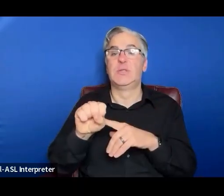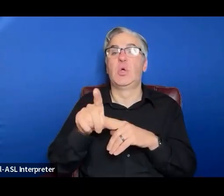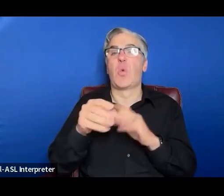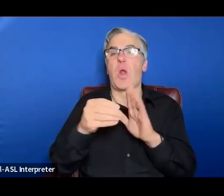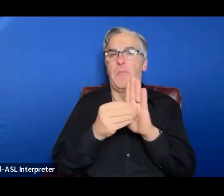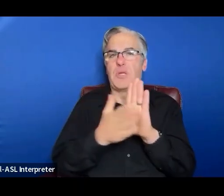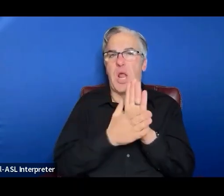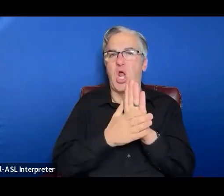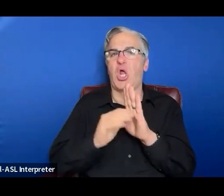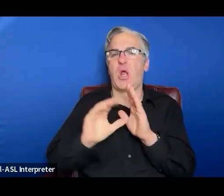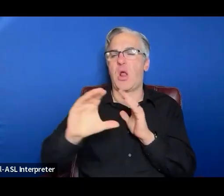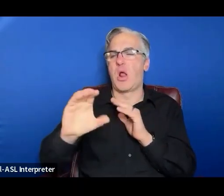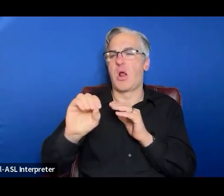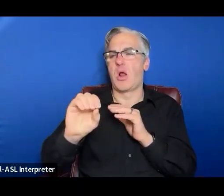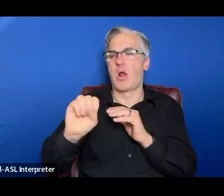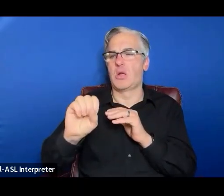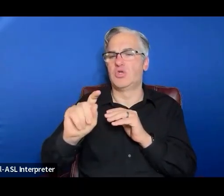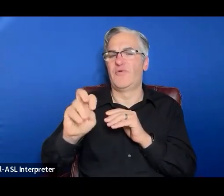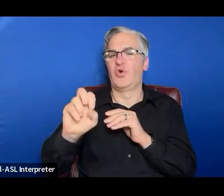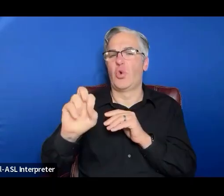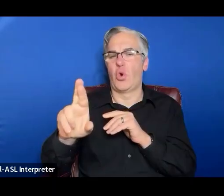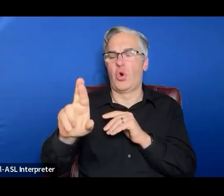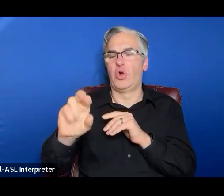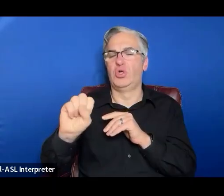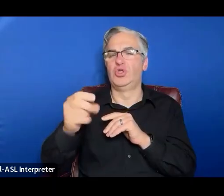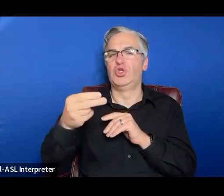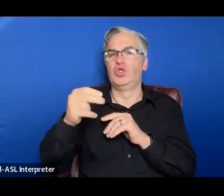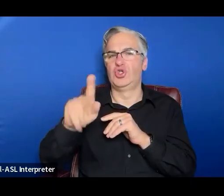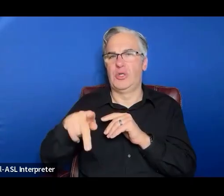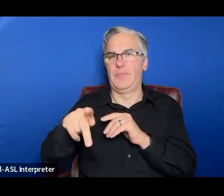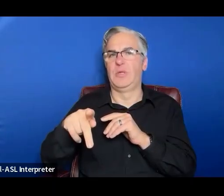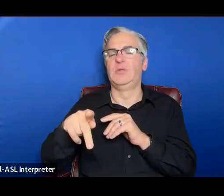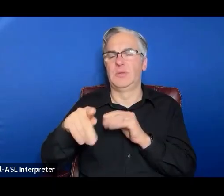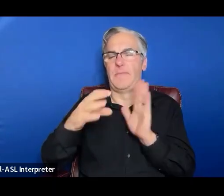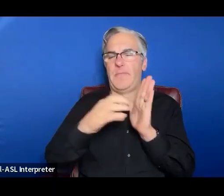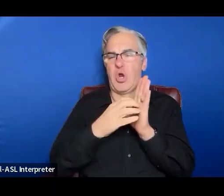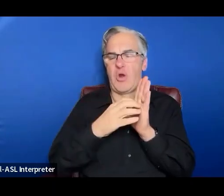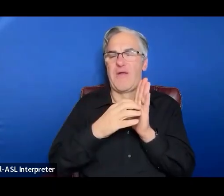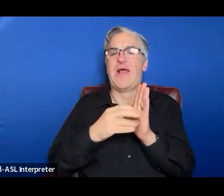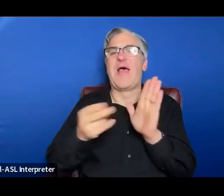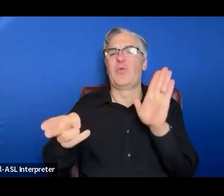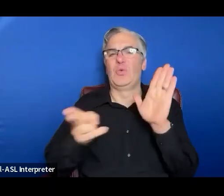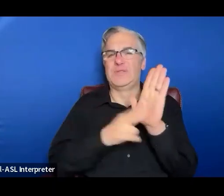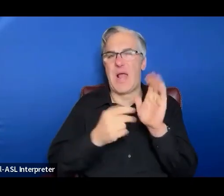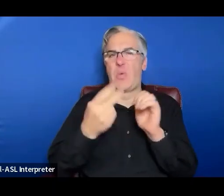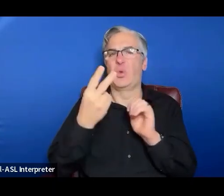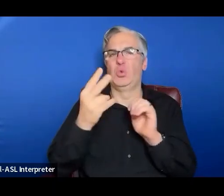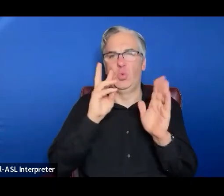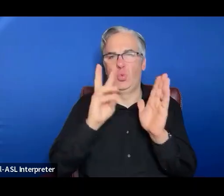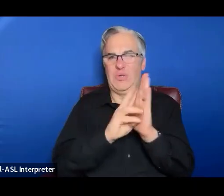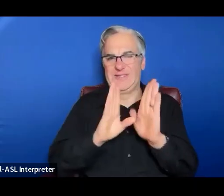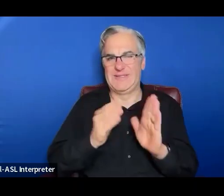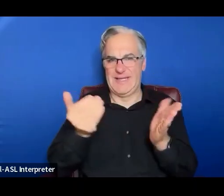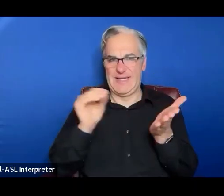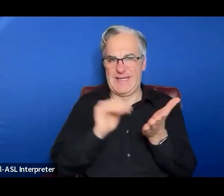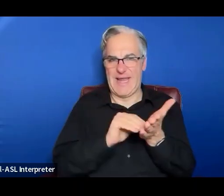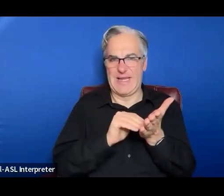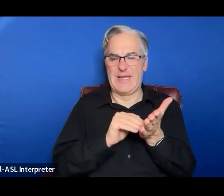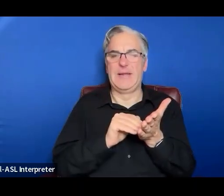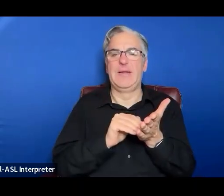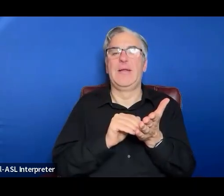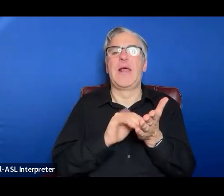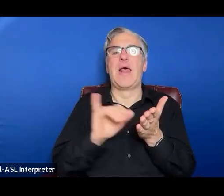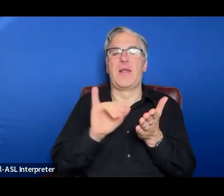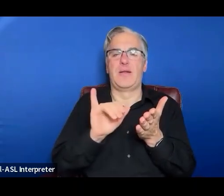in conservatorship, guardianship clauses, and then you sign, kind of 2 witnesses who also sign, and then maybe the self-proved